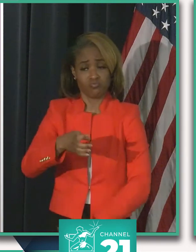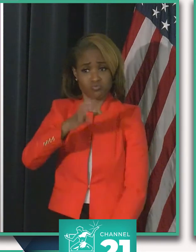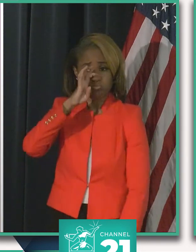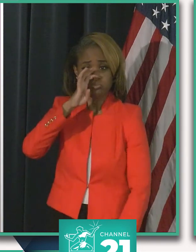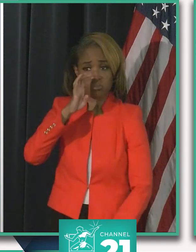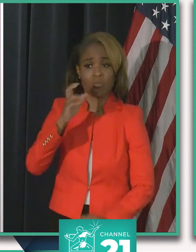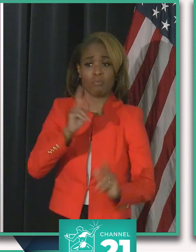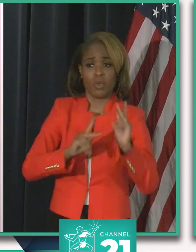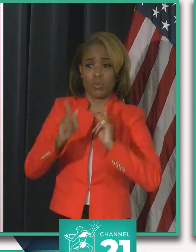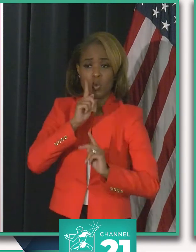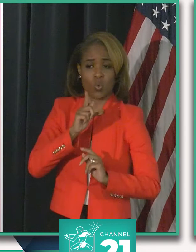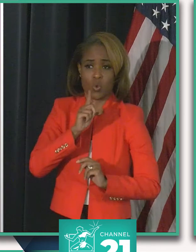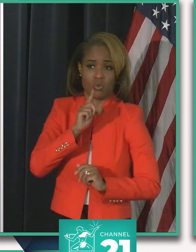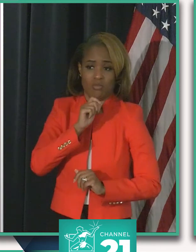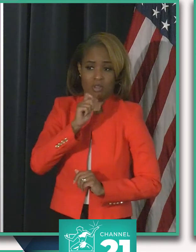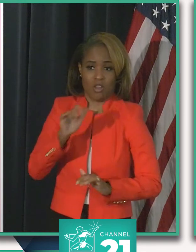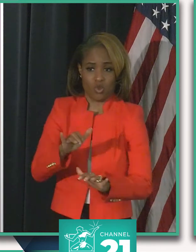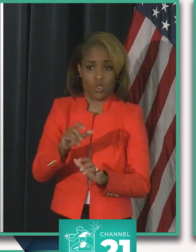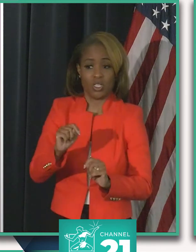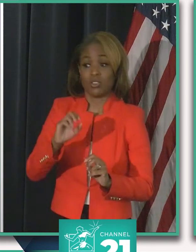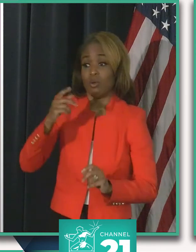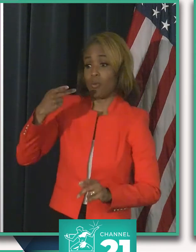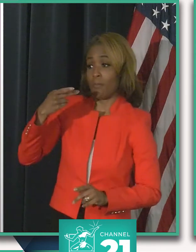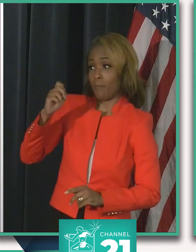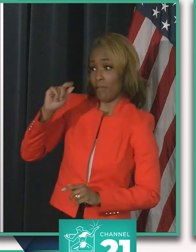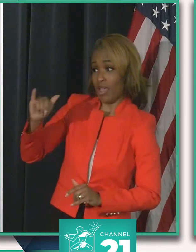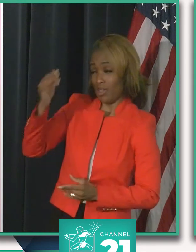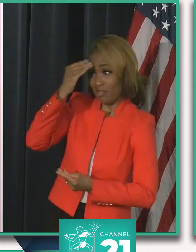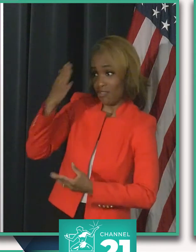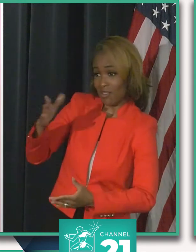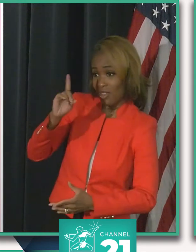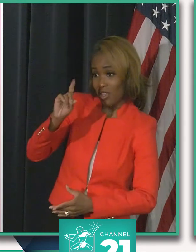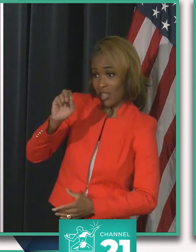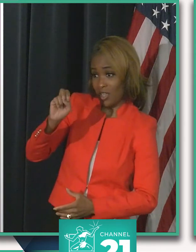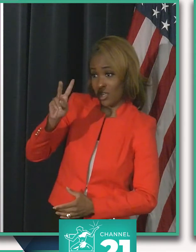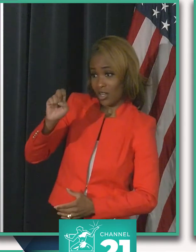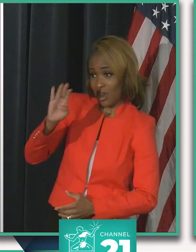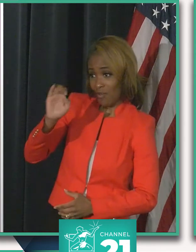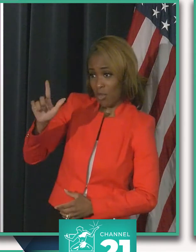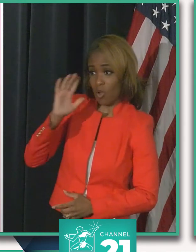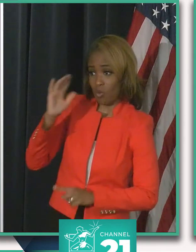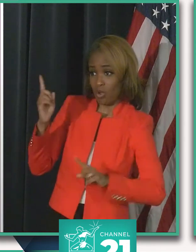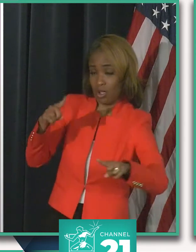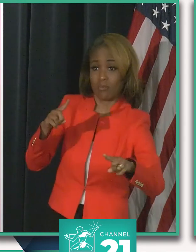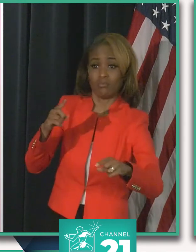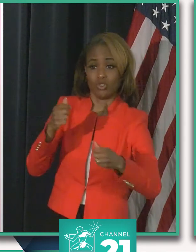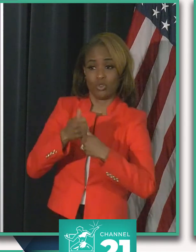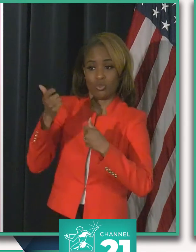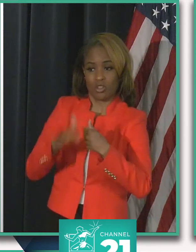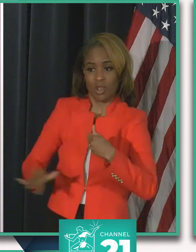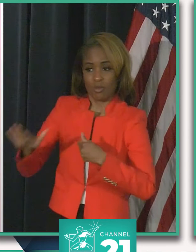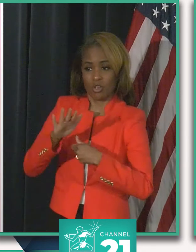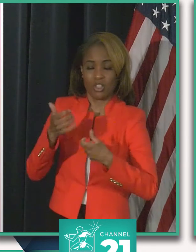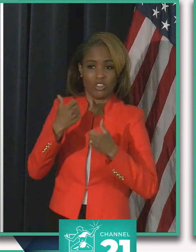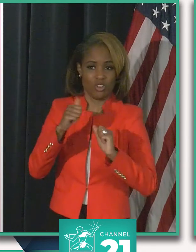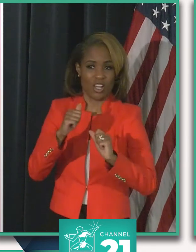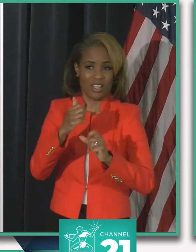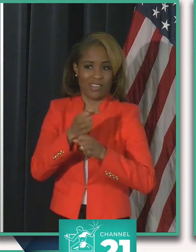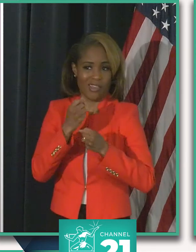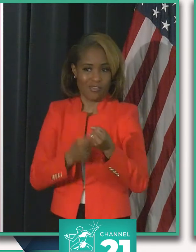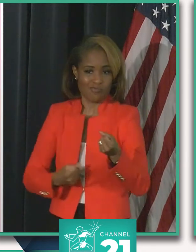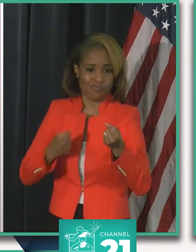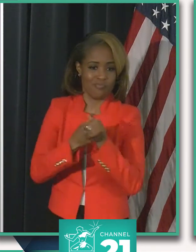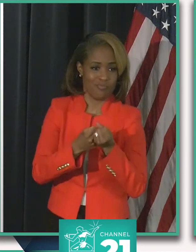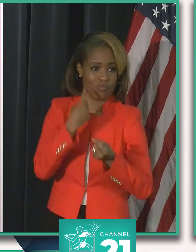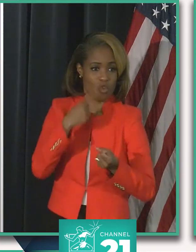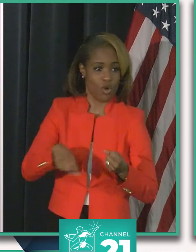those who aren't doing it. So Peggy, Dave Bell will be out to the neighborhood, and we'll see if we can't get you some enforcement.